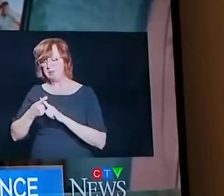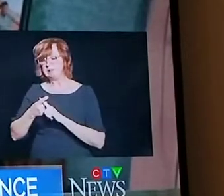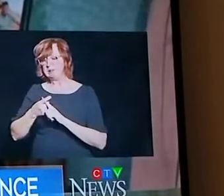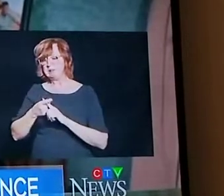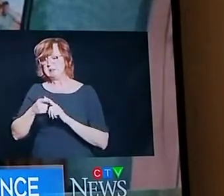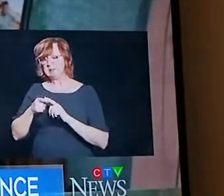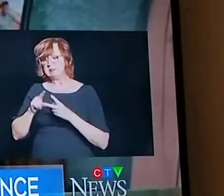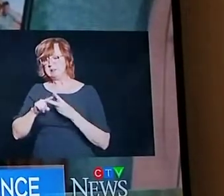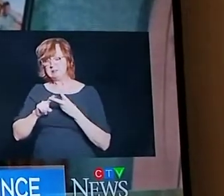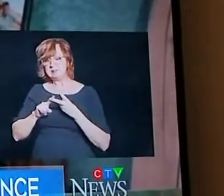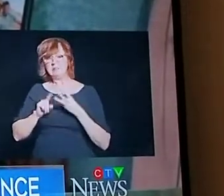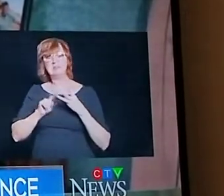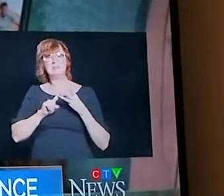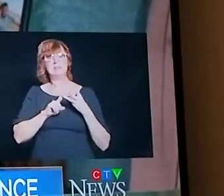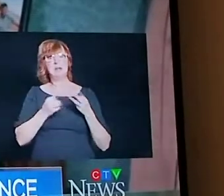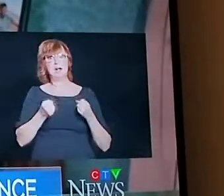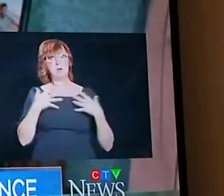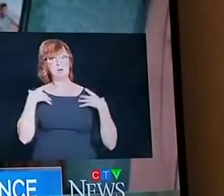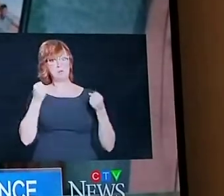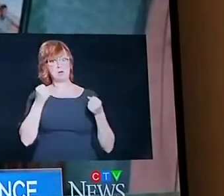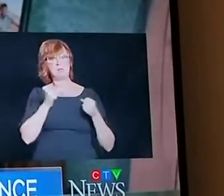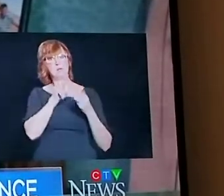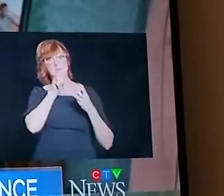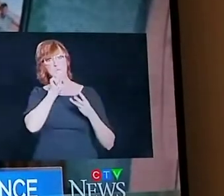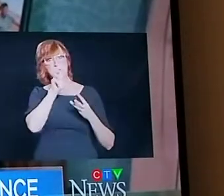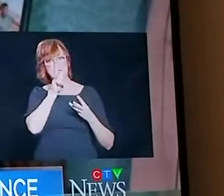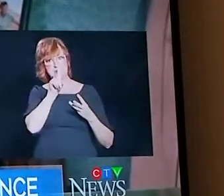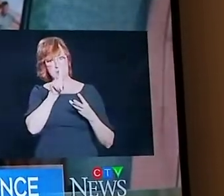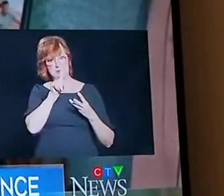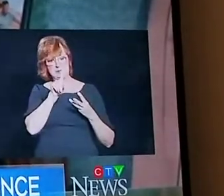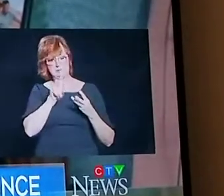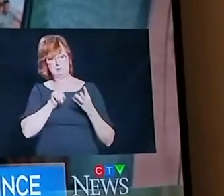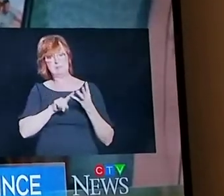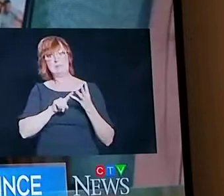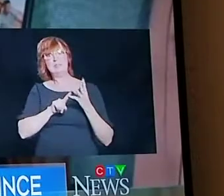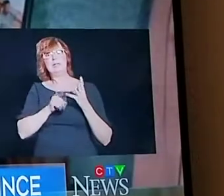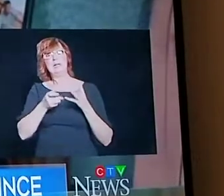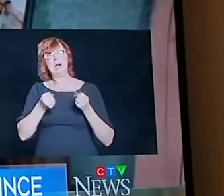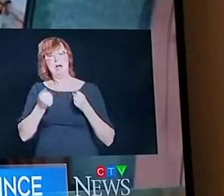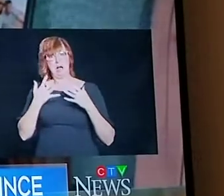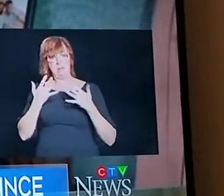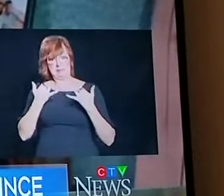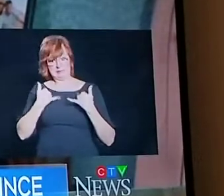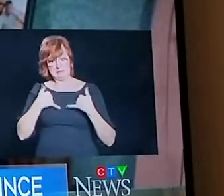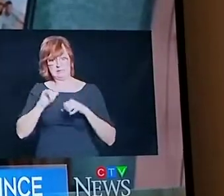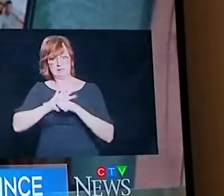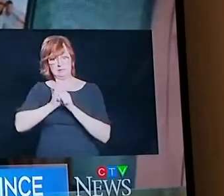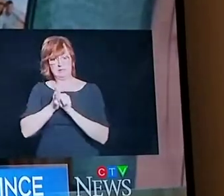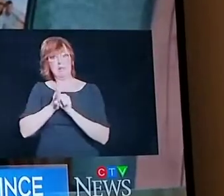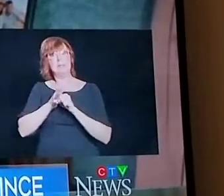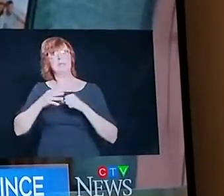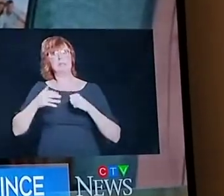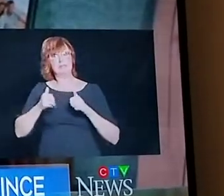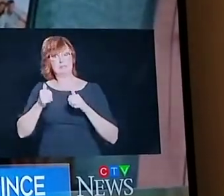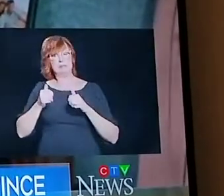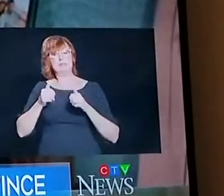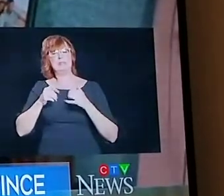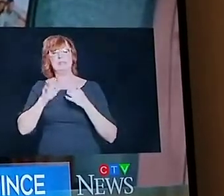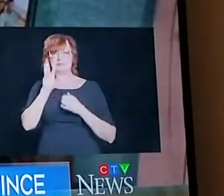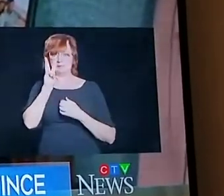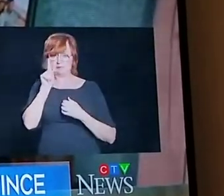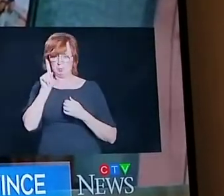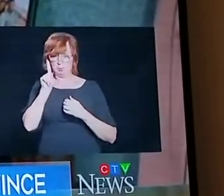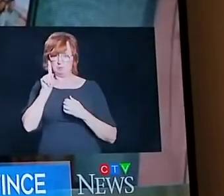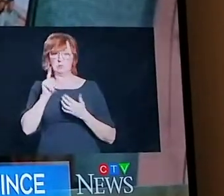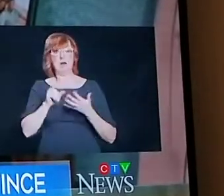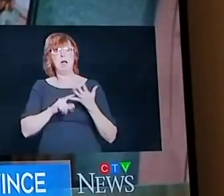261 people have now recovered from the virus, and today there are only 61 active cases and just 5 people in